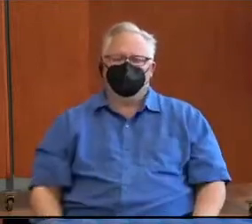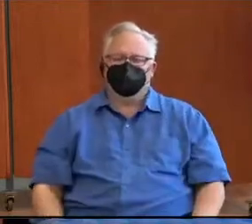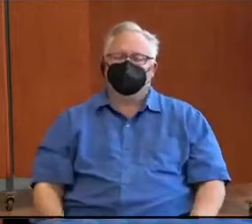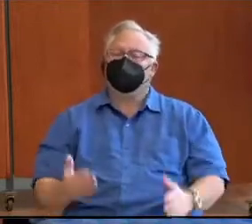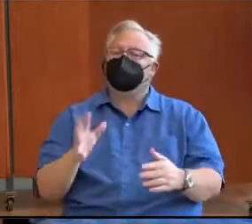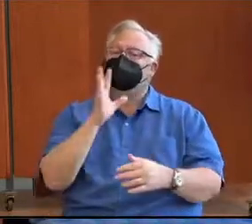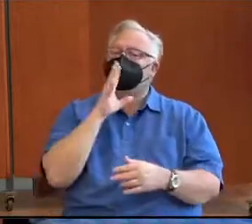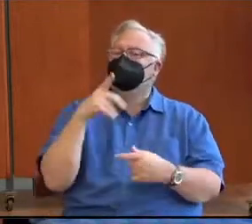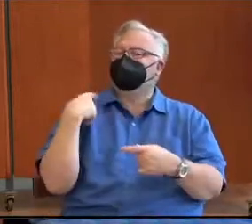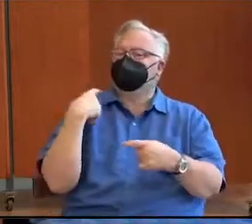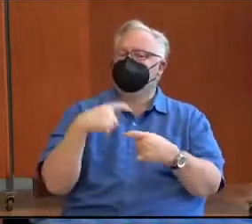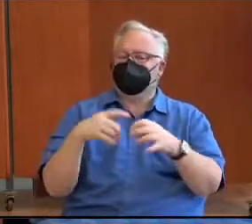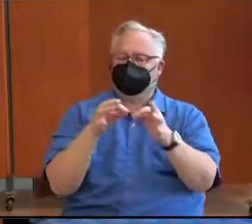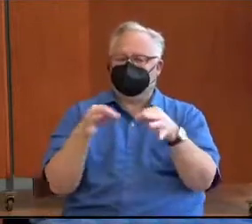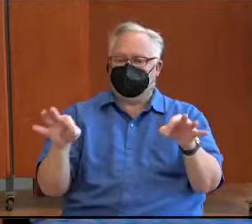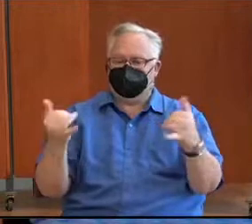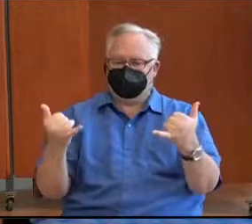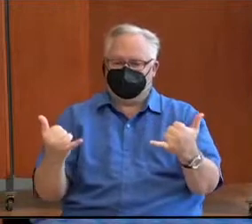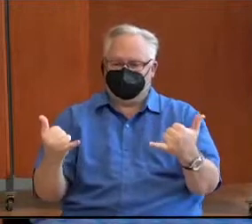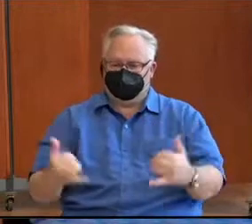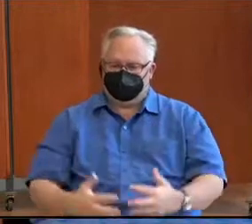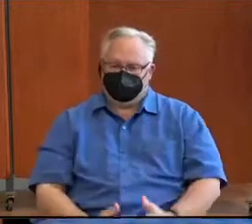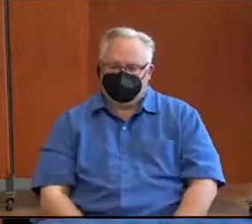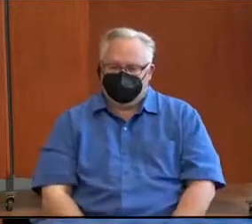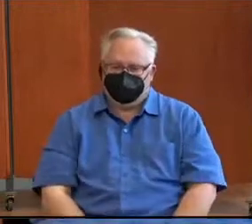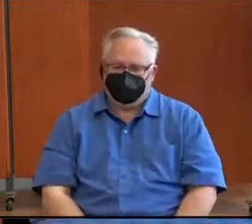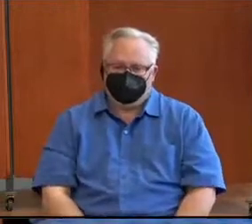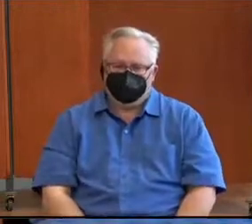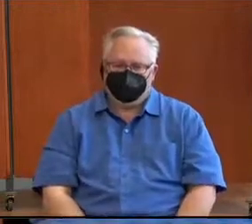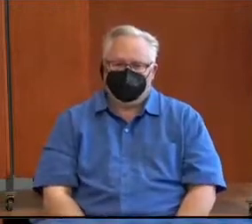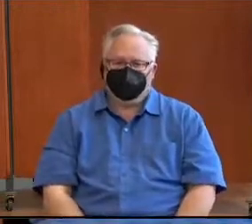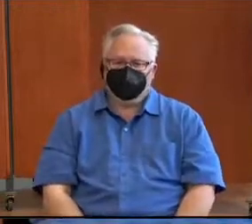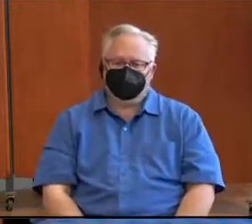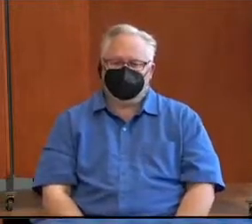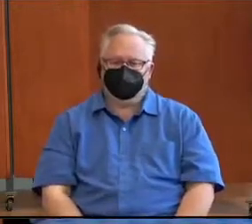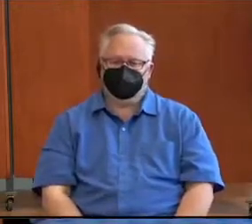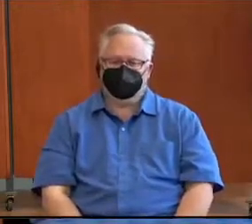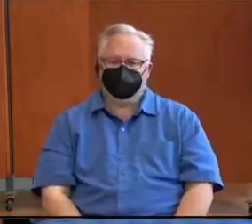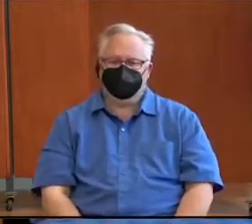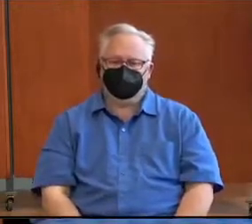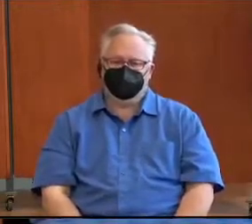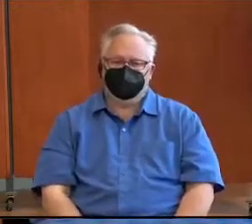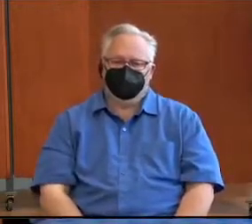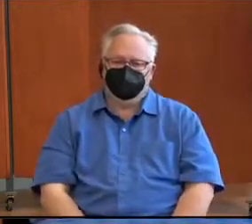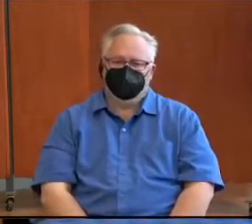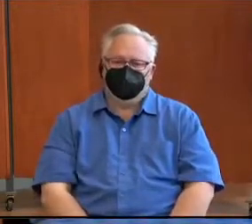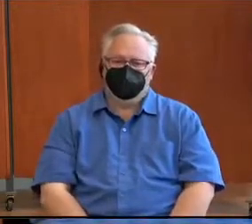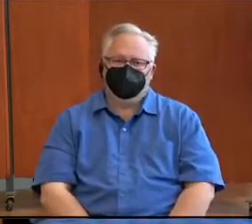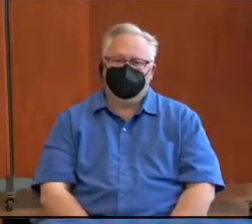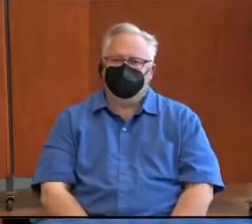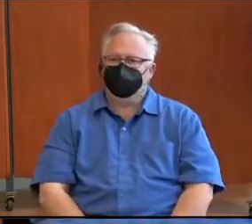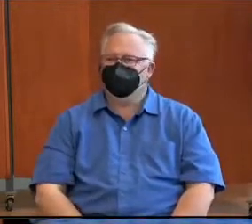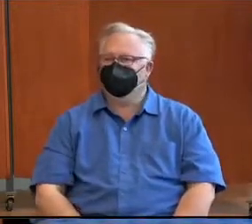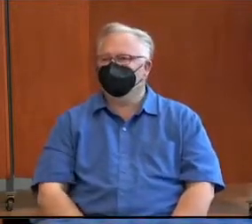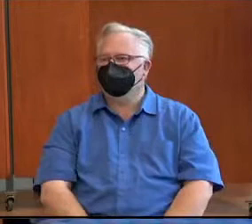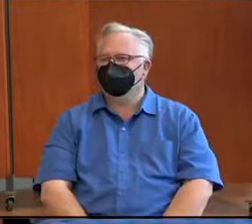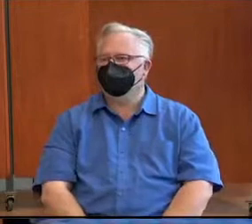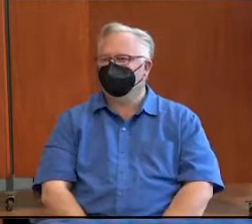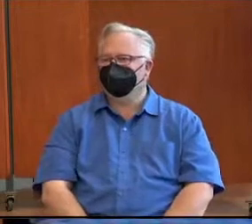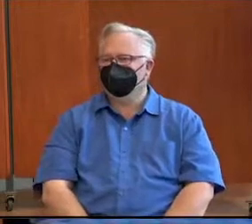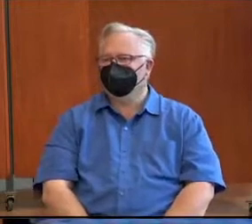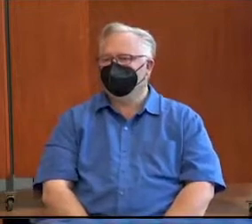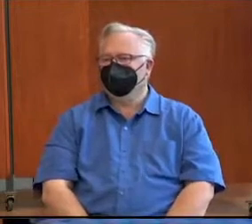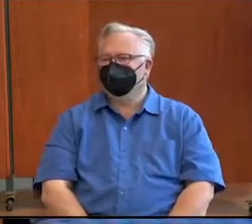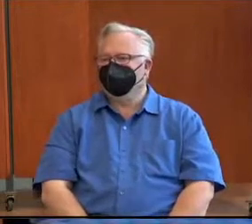Nuestra comunidad es una congregación vital, diversa, multigeneracional y sin